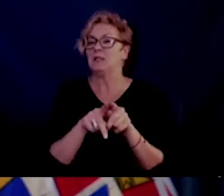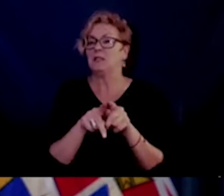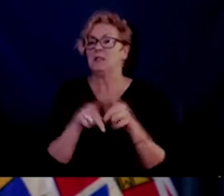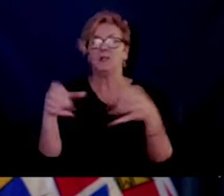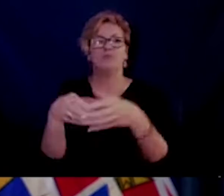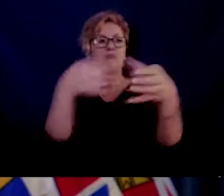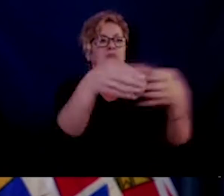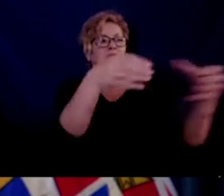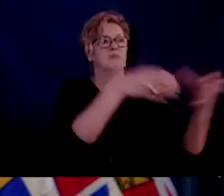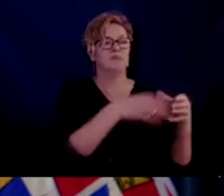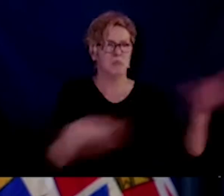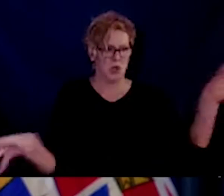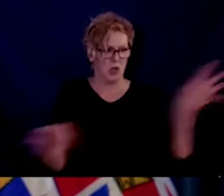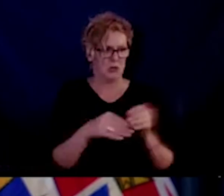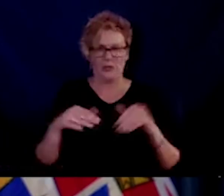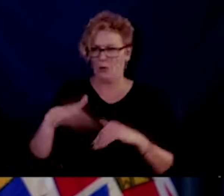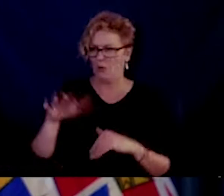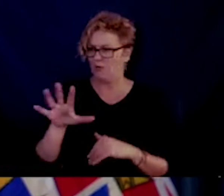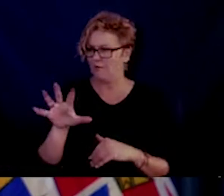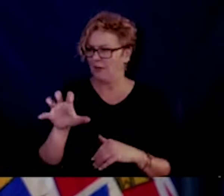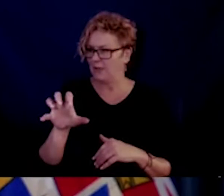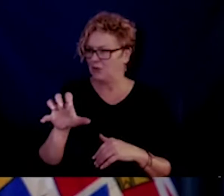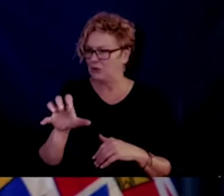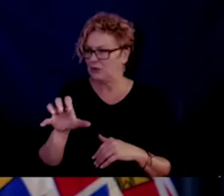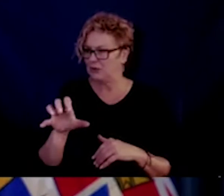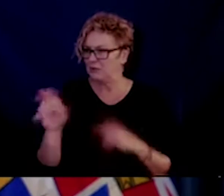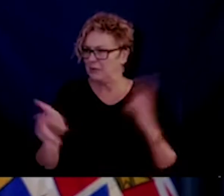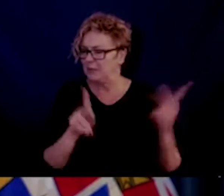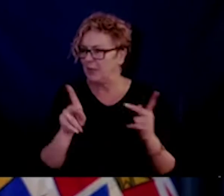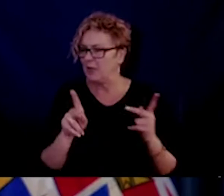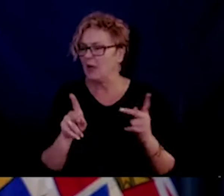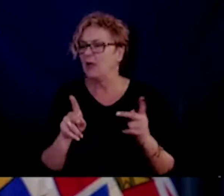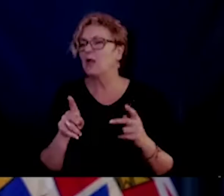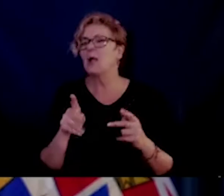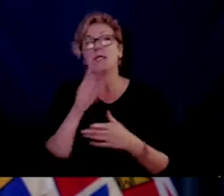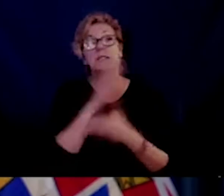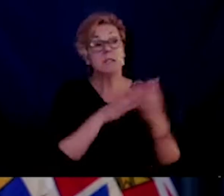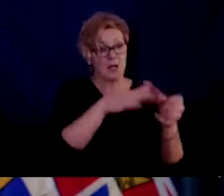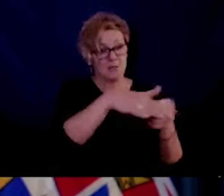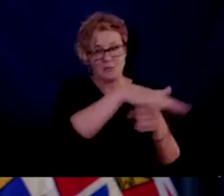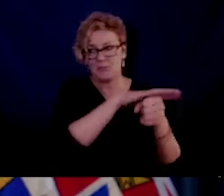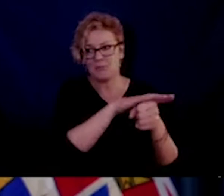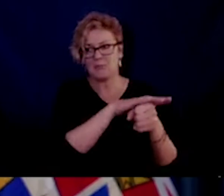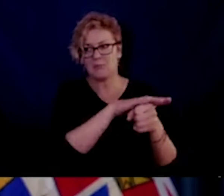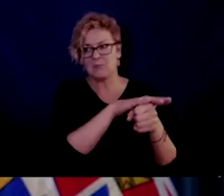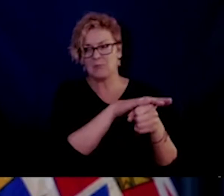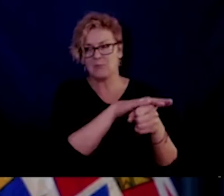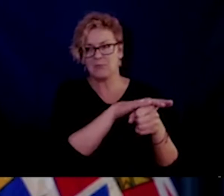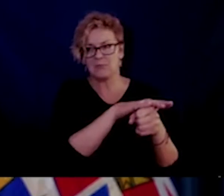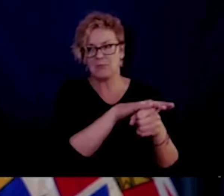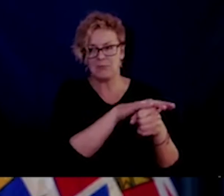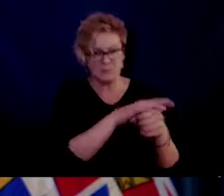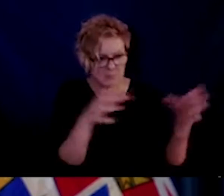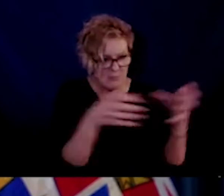clearly people were at very close quarters, and they are obeying the 50 number rule. But are you concerned that people are sort of exploiting that by coming in